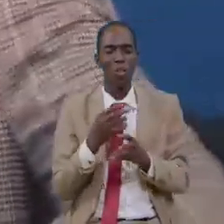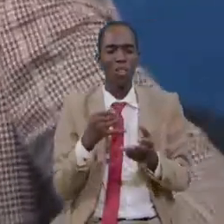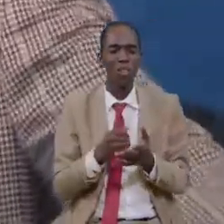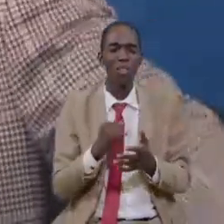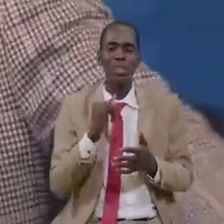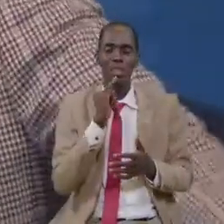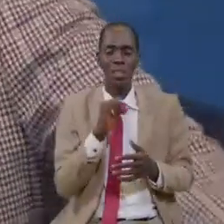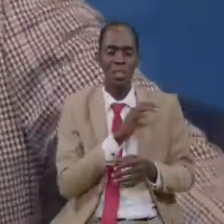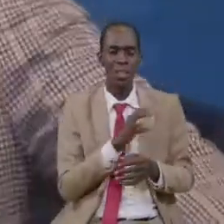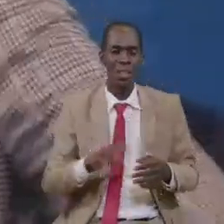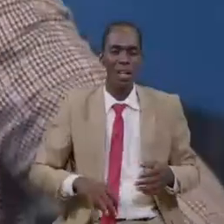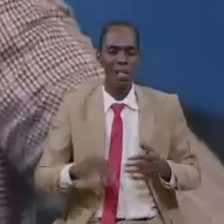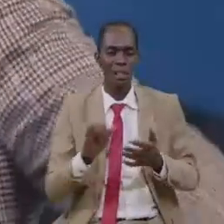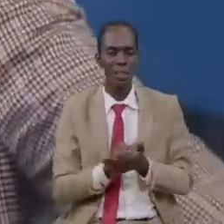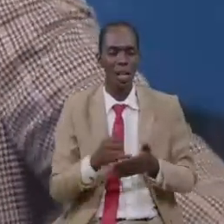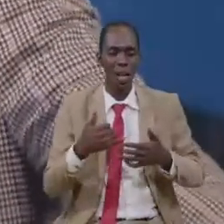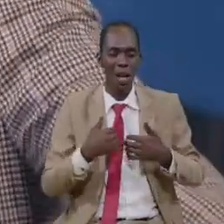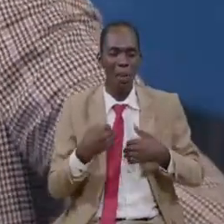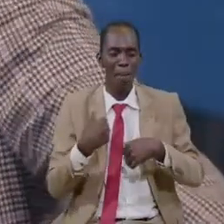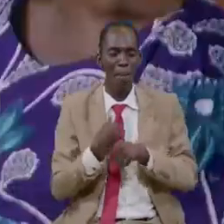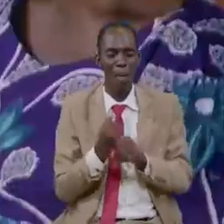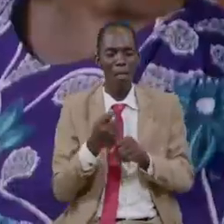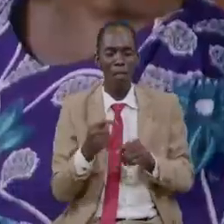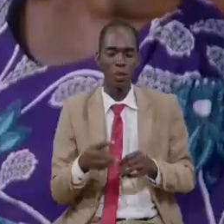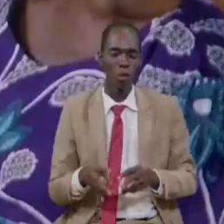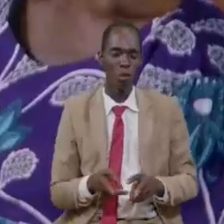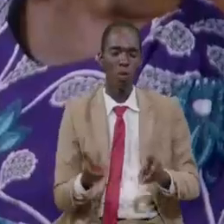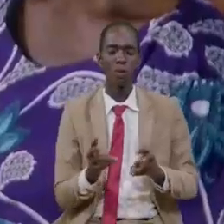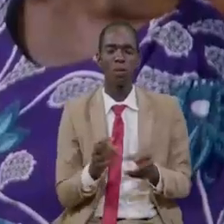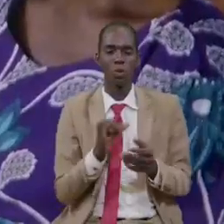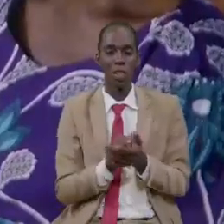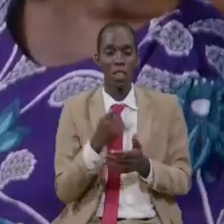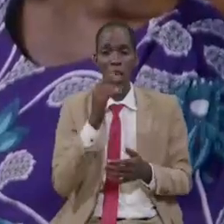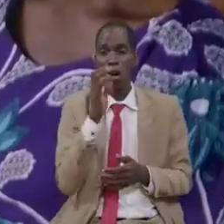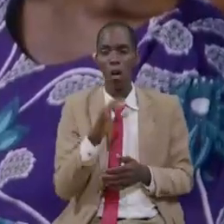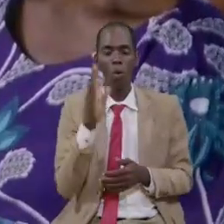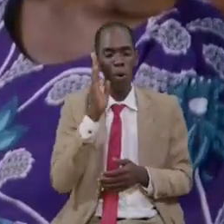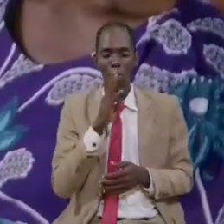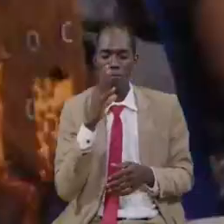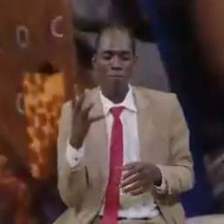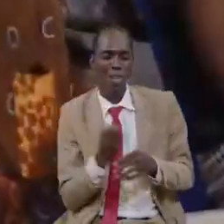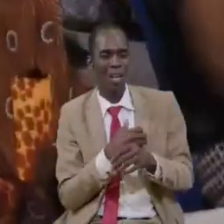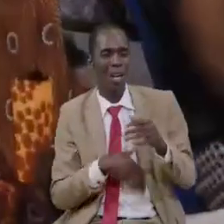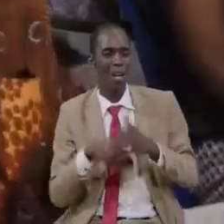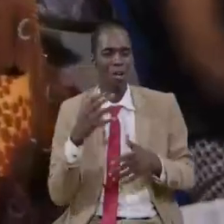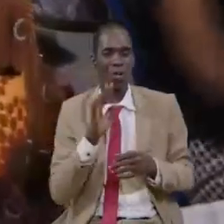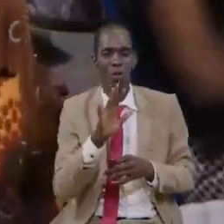the curse will get out of your life. Curse, I said, will get out of your